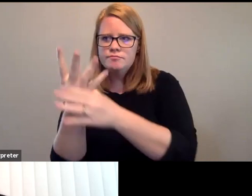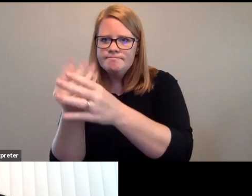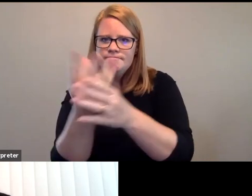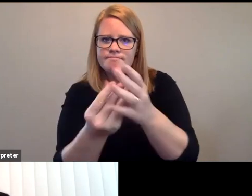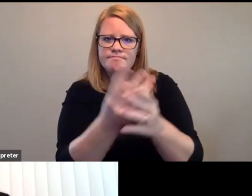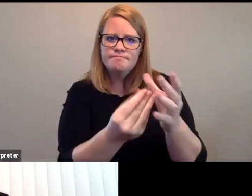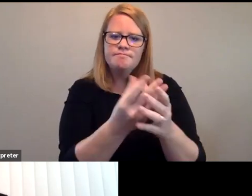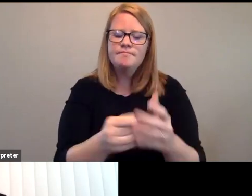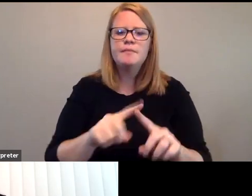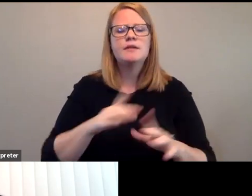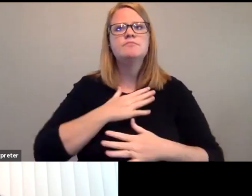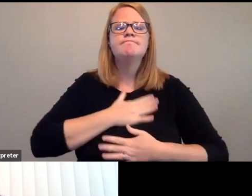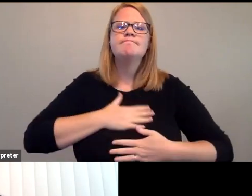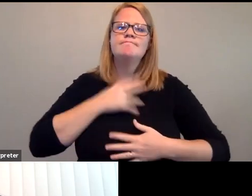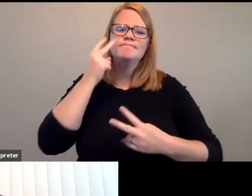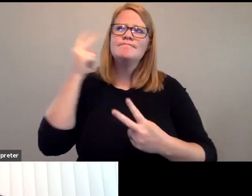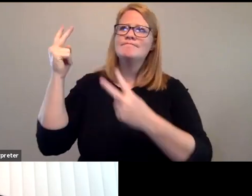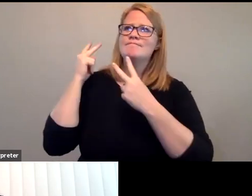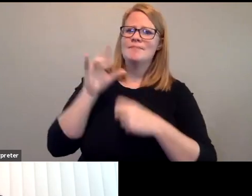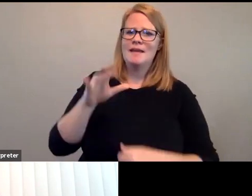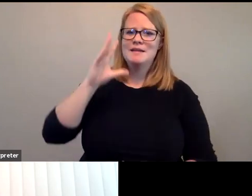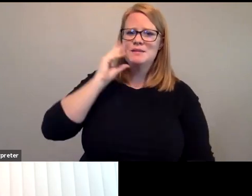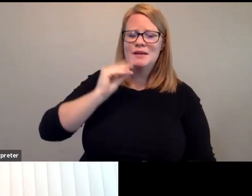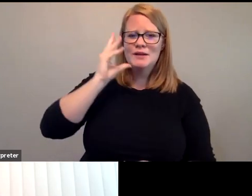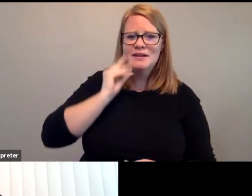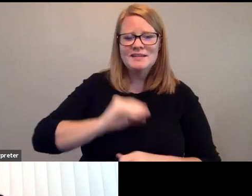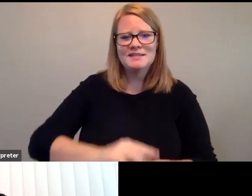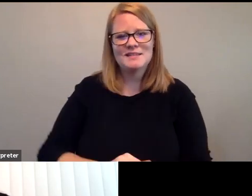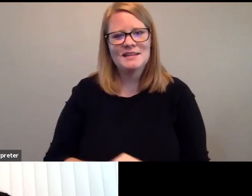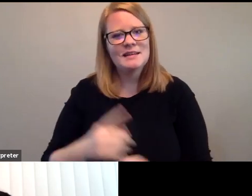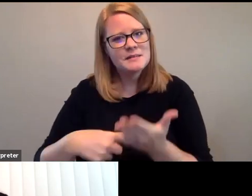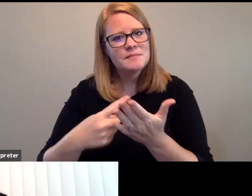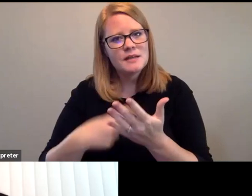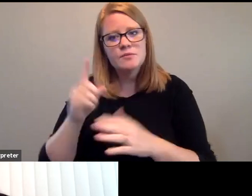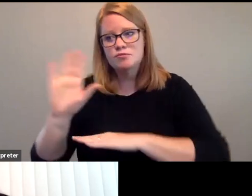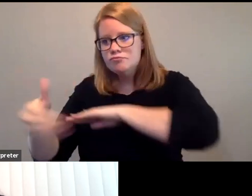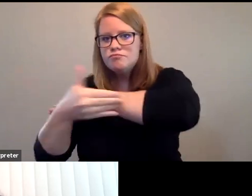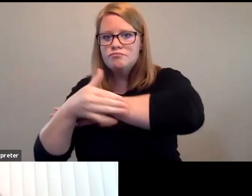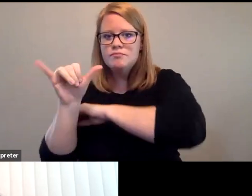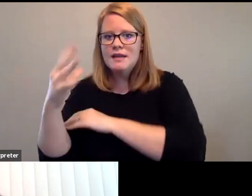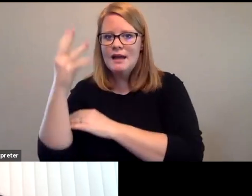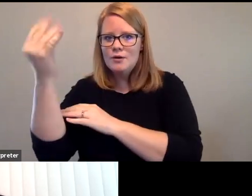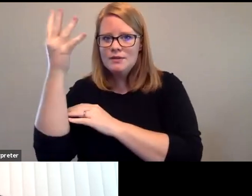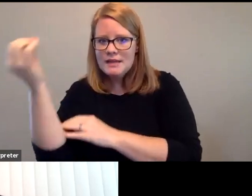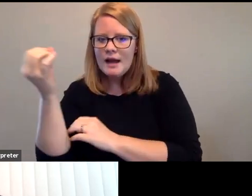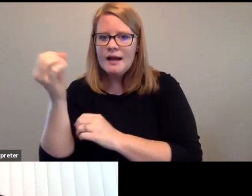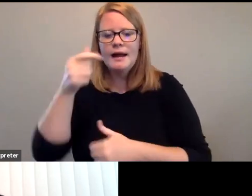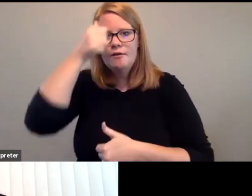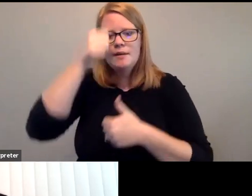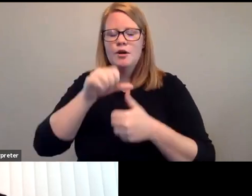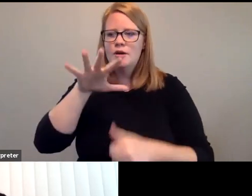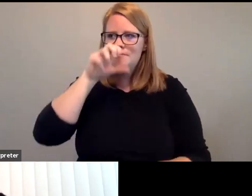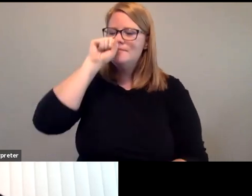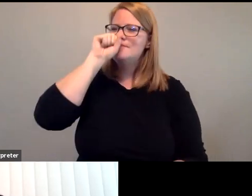hearing everything at night, and, you know, the different sleepovers we had. So it was quite an experience. I keep those memories